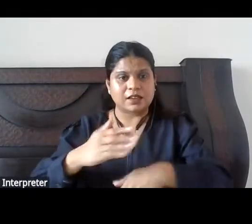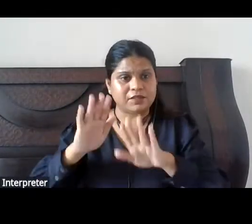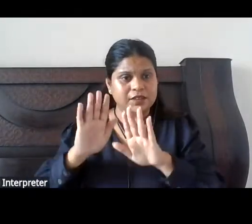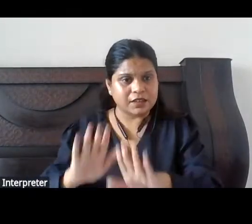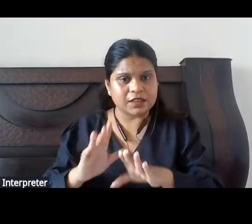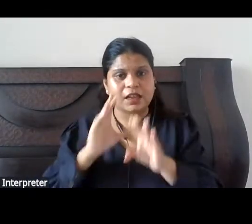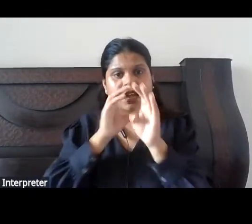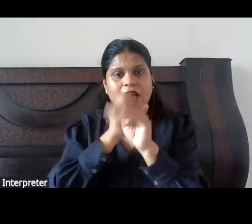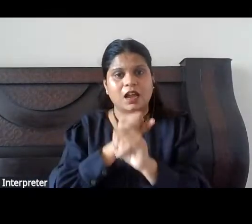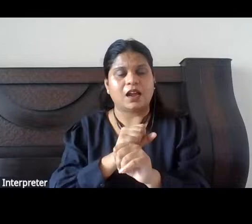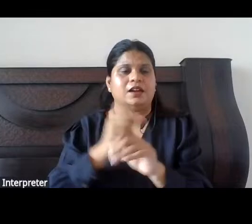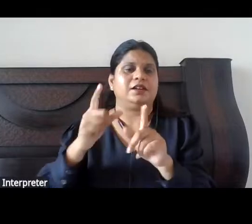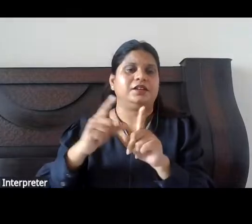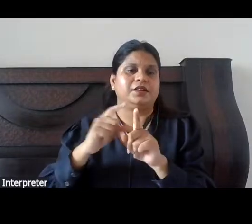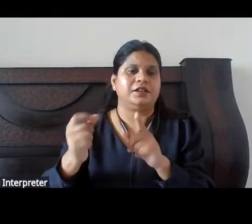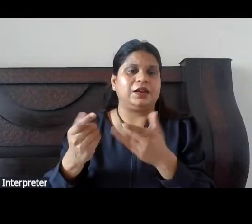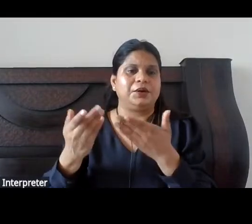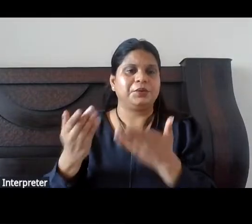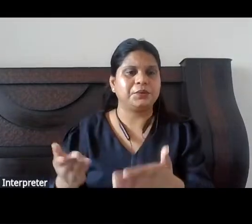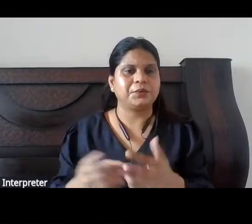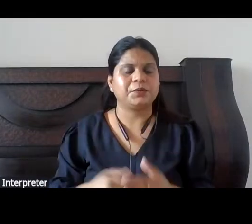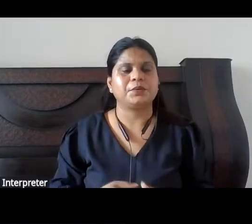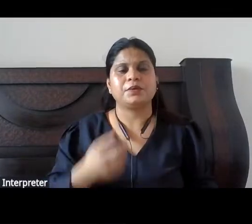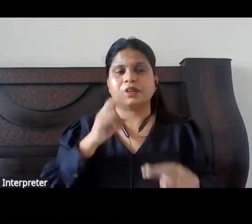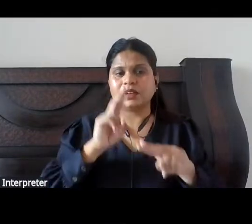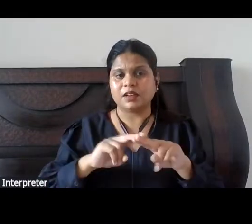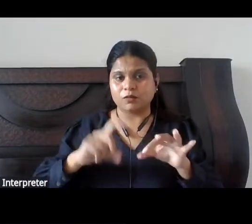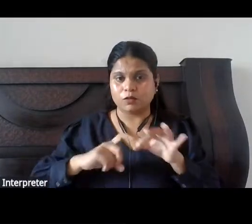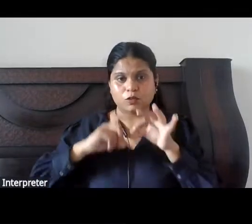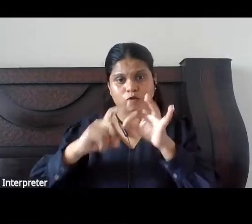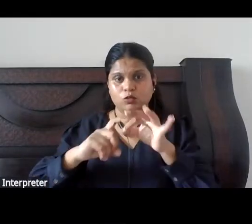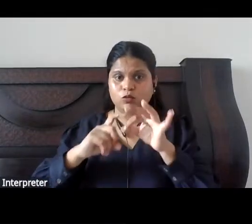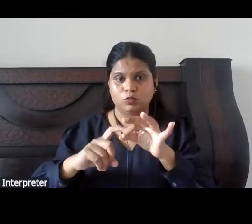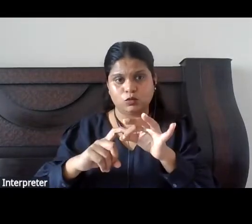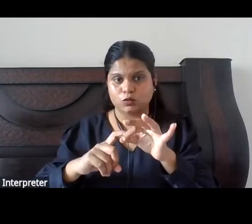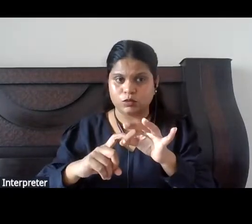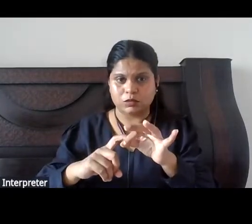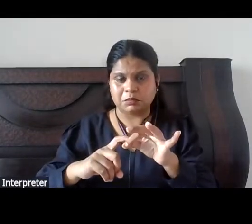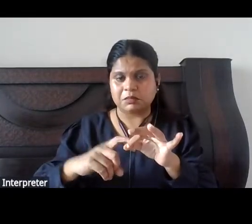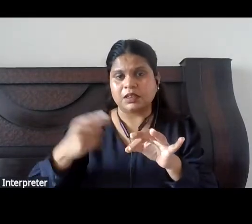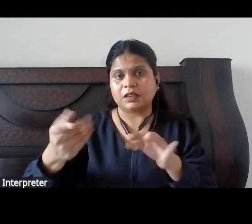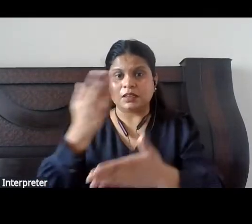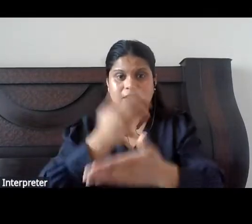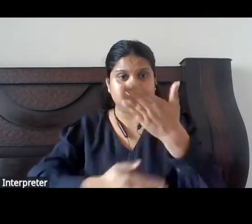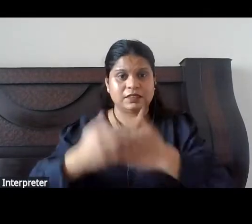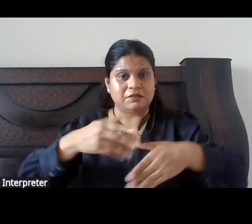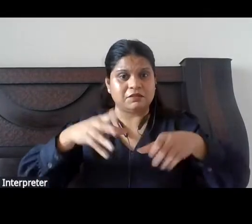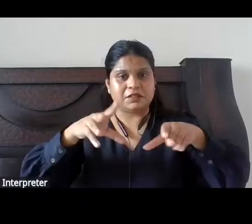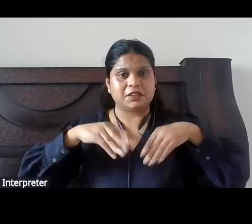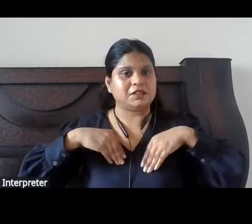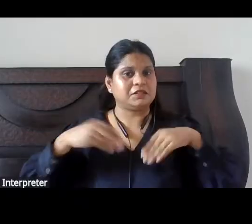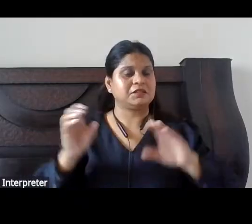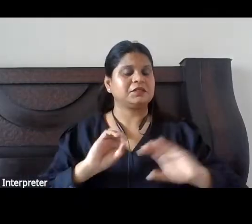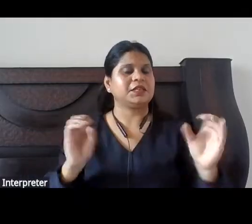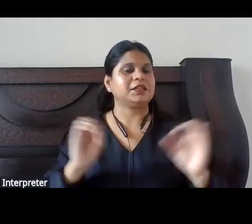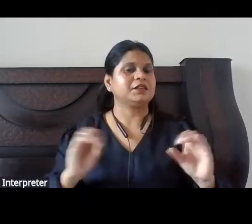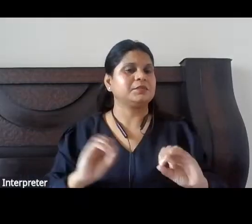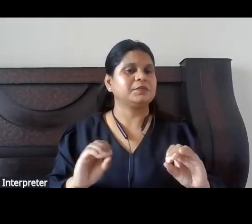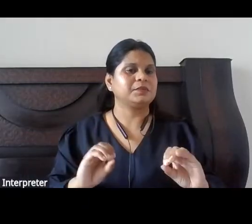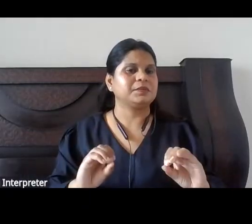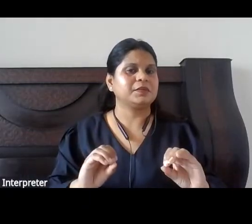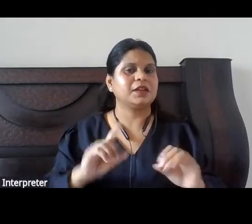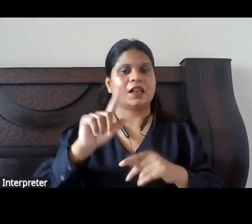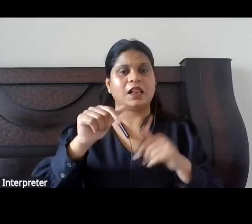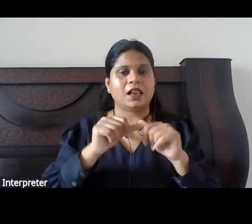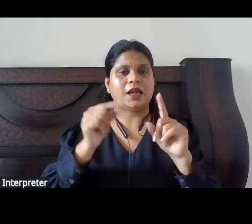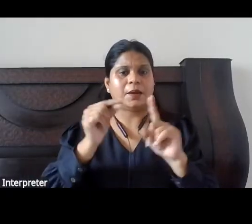their community and asks them questions like these, they refuse to accept that they have leprosy, and which often leaves out a lot of